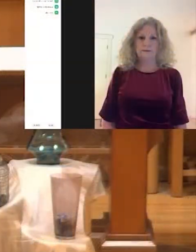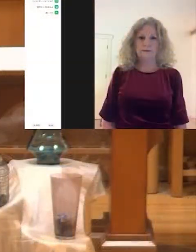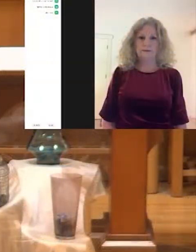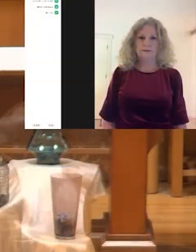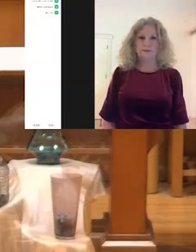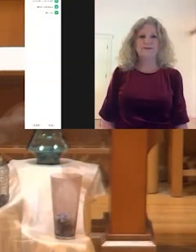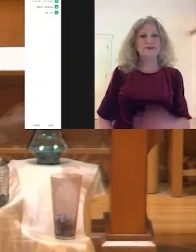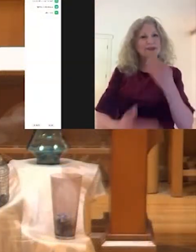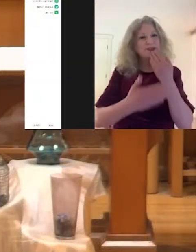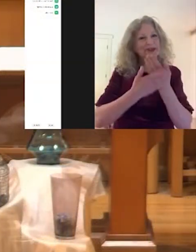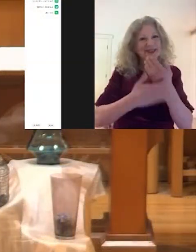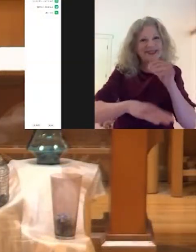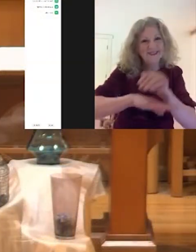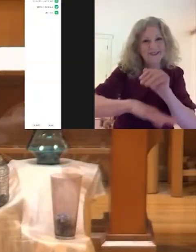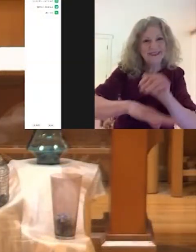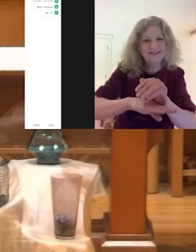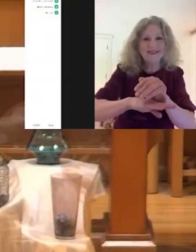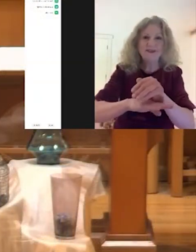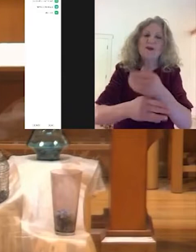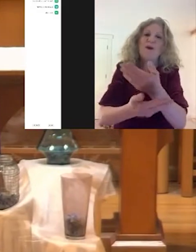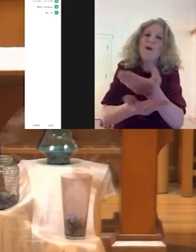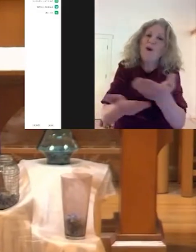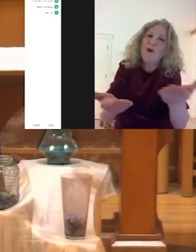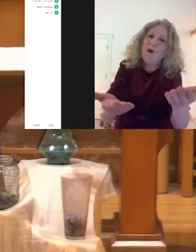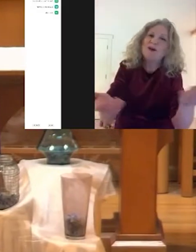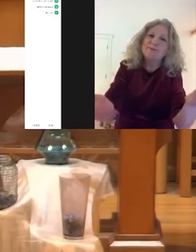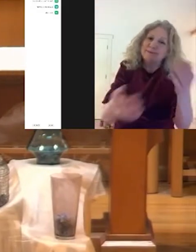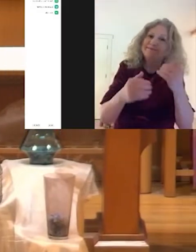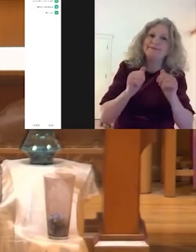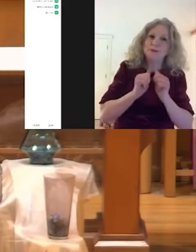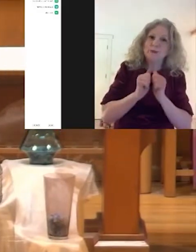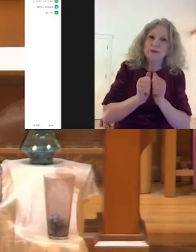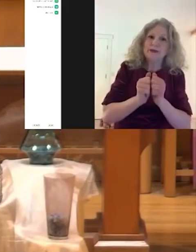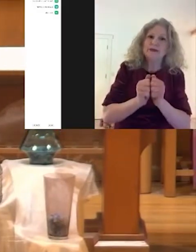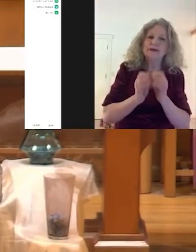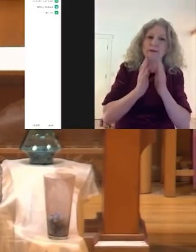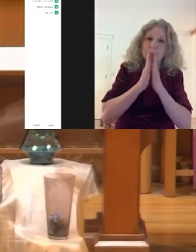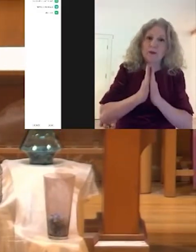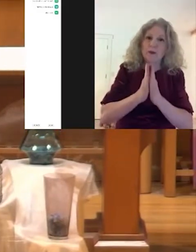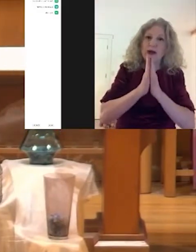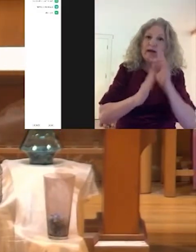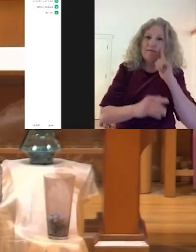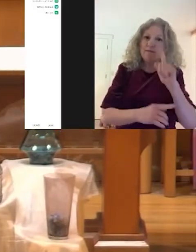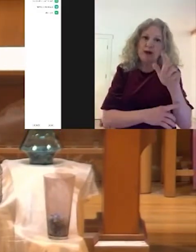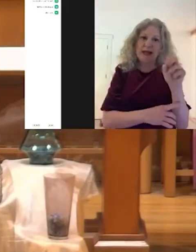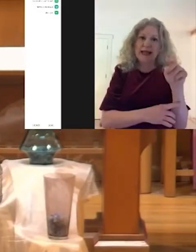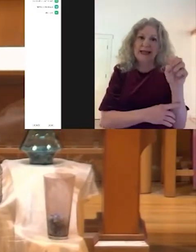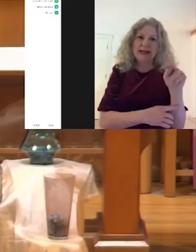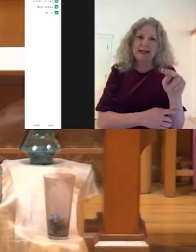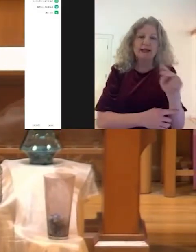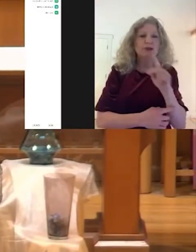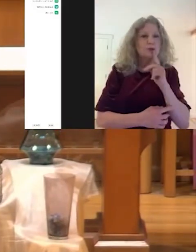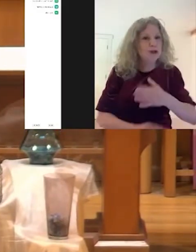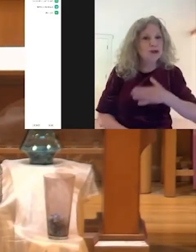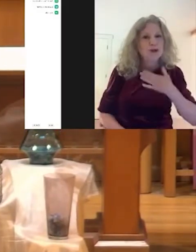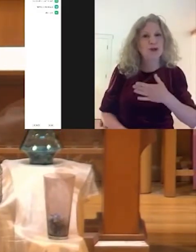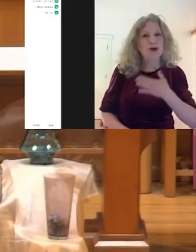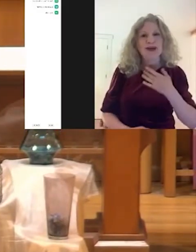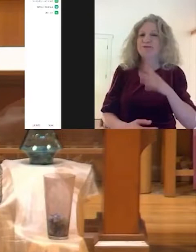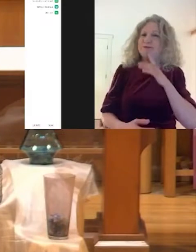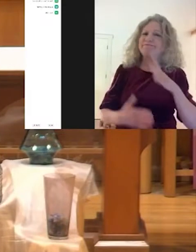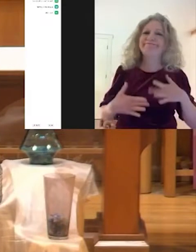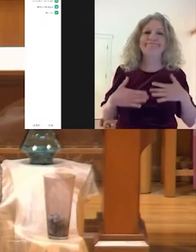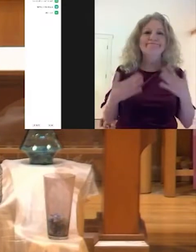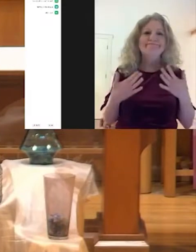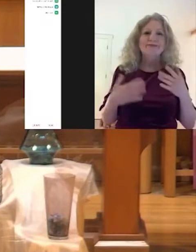Good evening to all who are joining this midweek Lenten service. It is a joy and it is a delight that